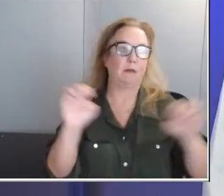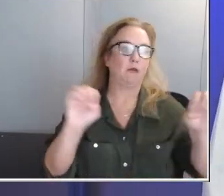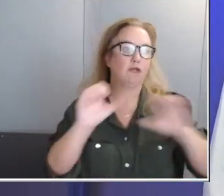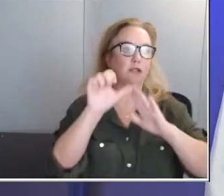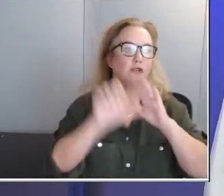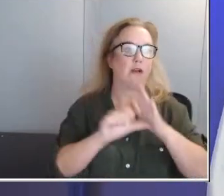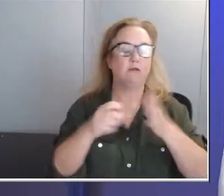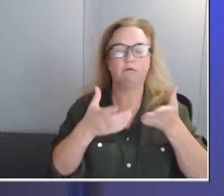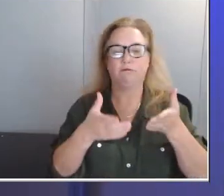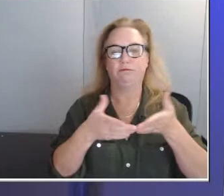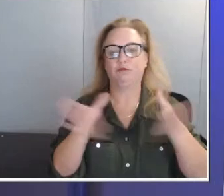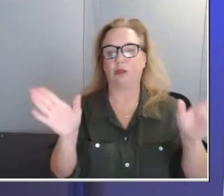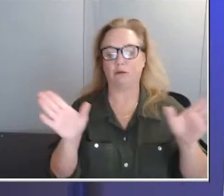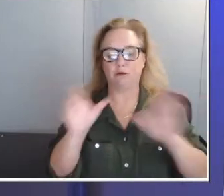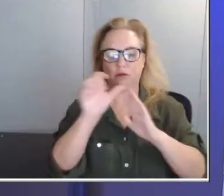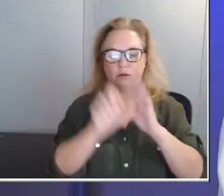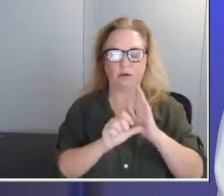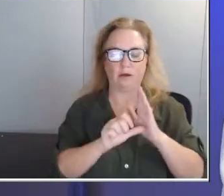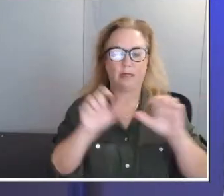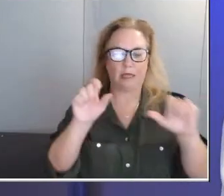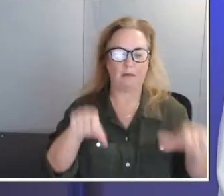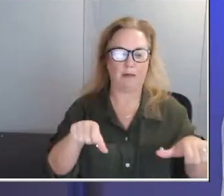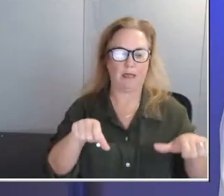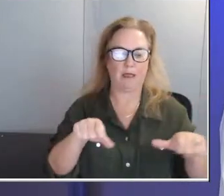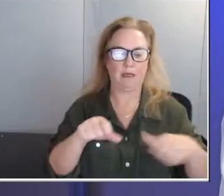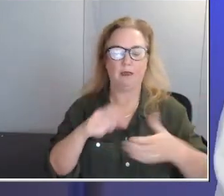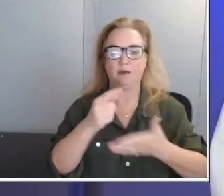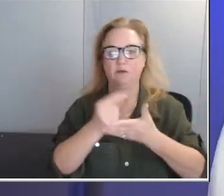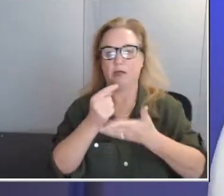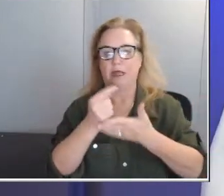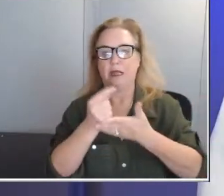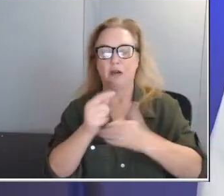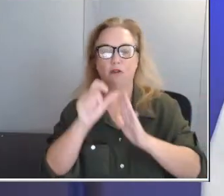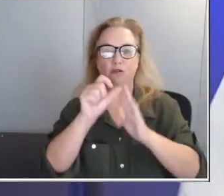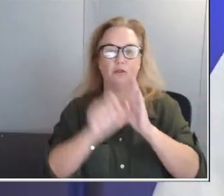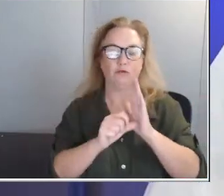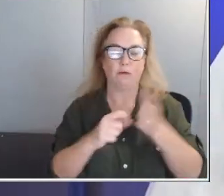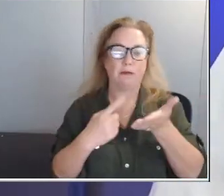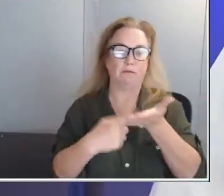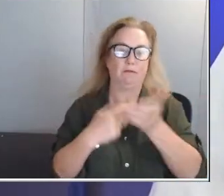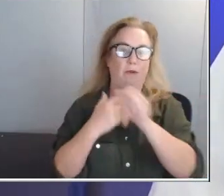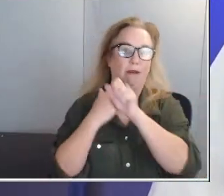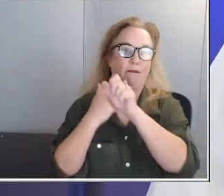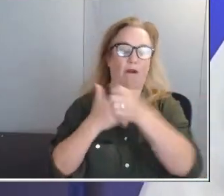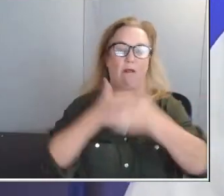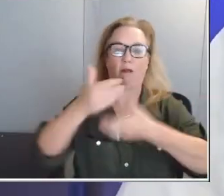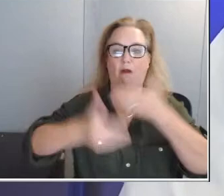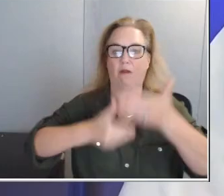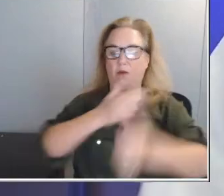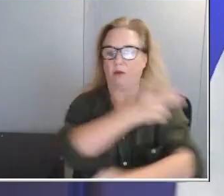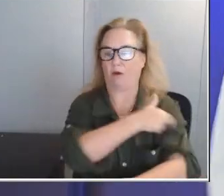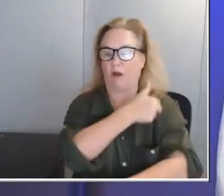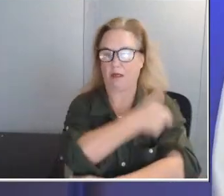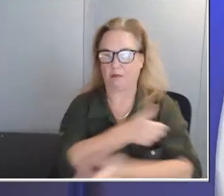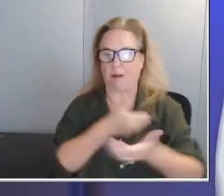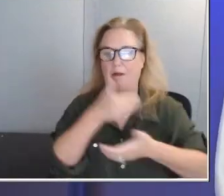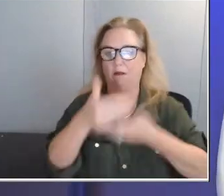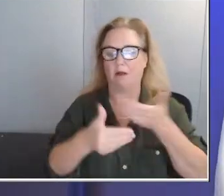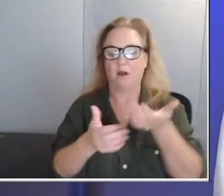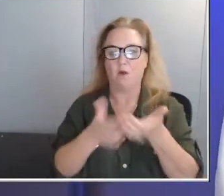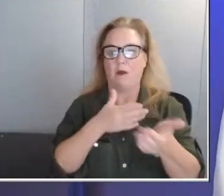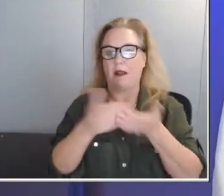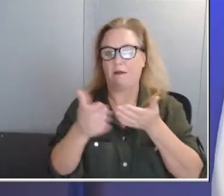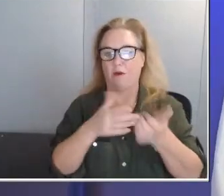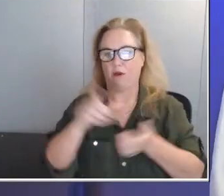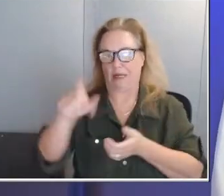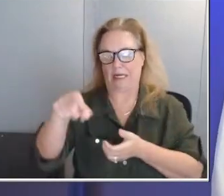have something that can be quickly treated through emergency surgery, but then we follow them all the way through their hospital course, including whatever needs